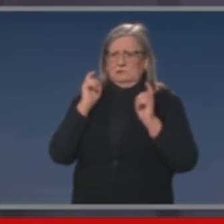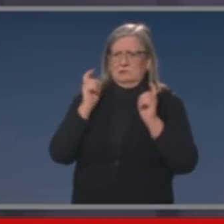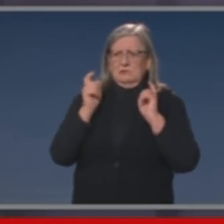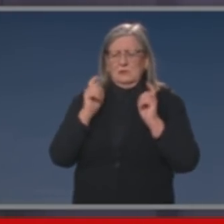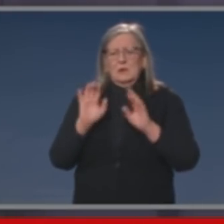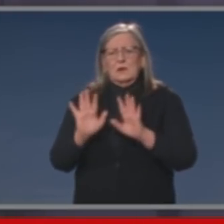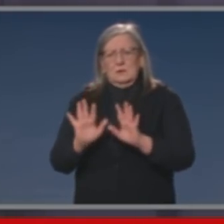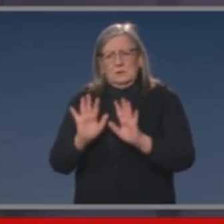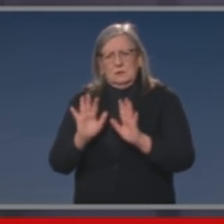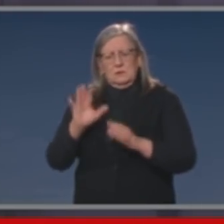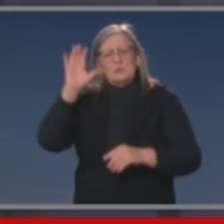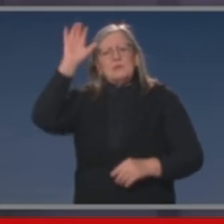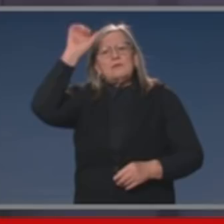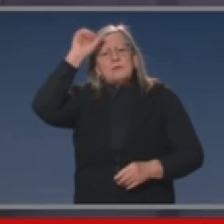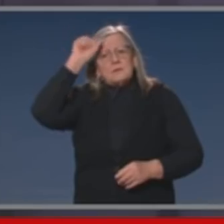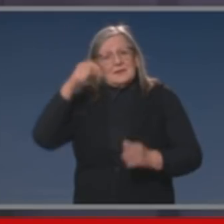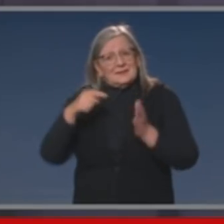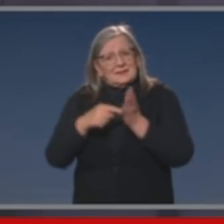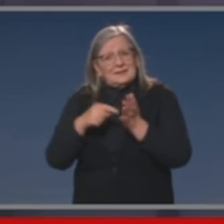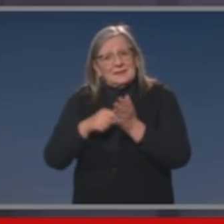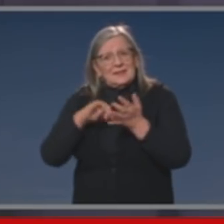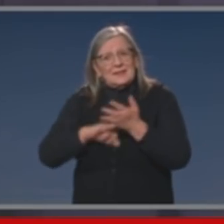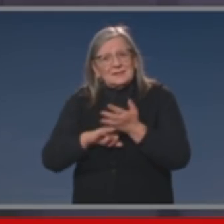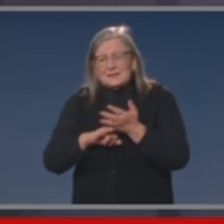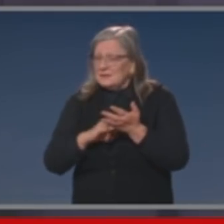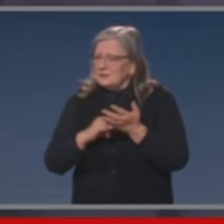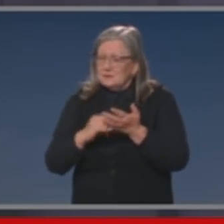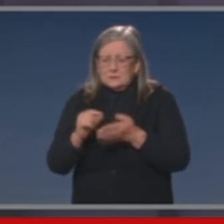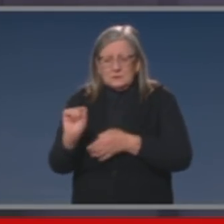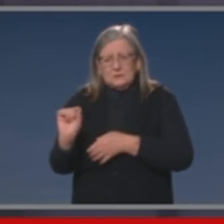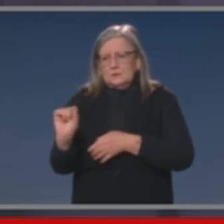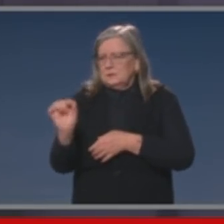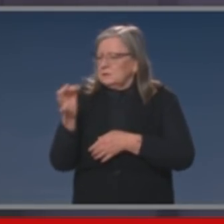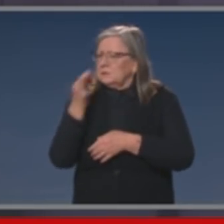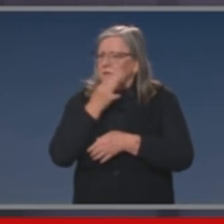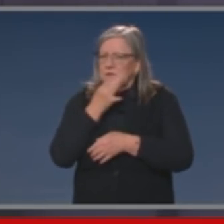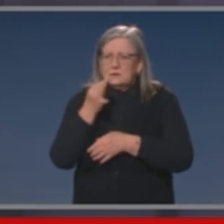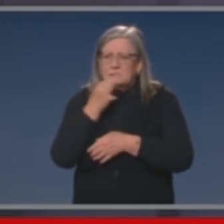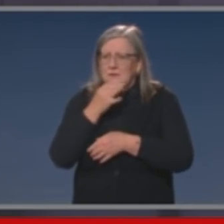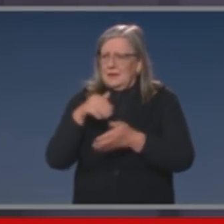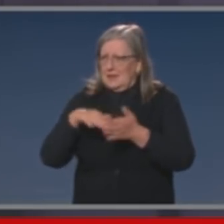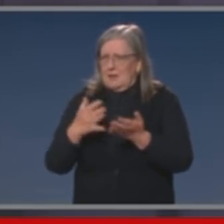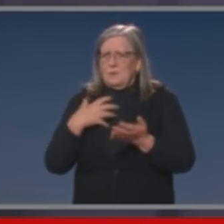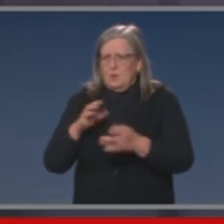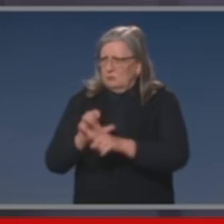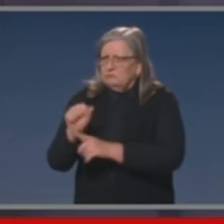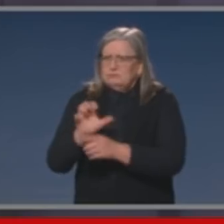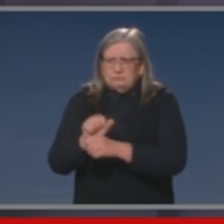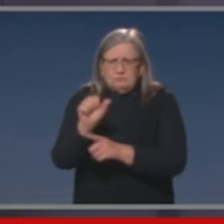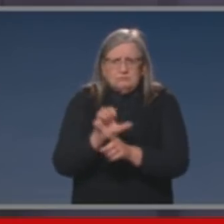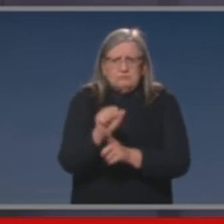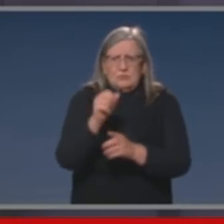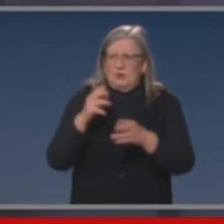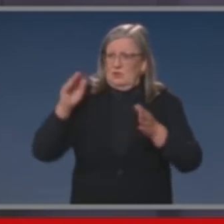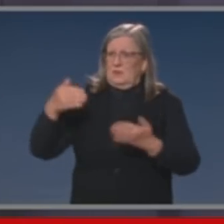a very rare but sometimes serious event. We're picking it up much more commonly than other countries because we're looking